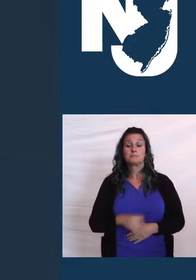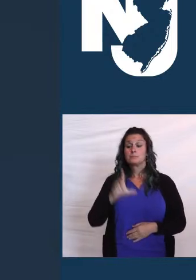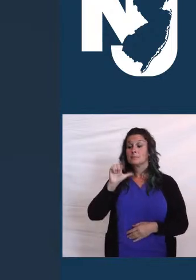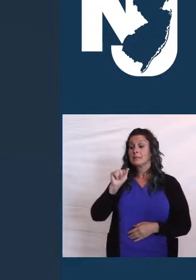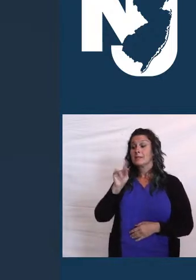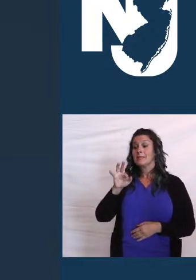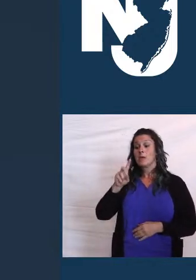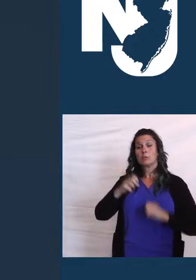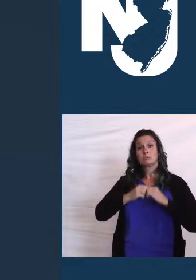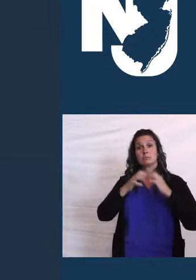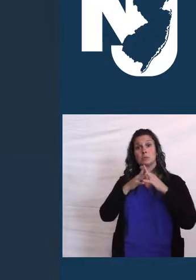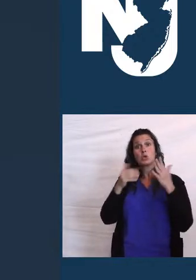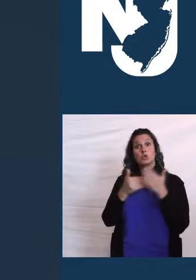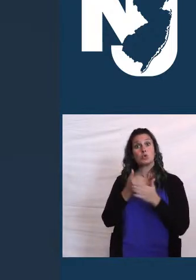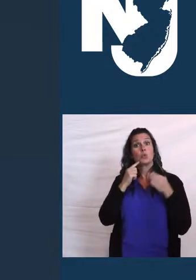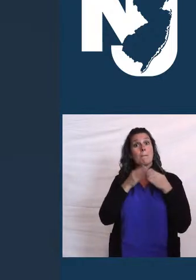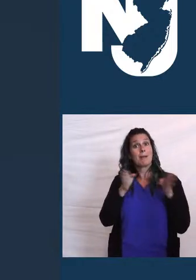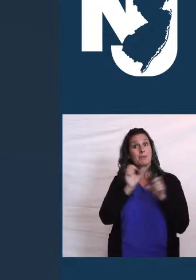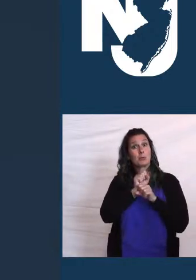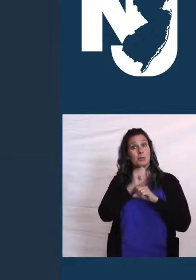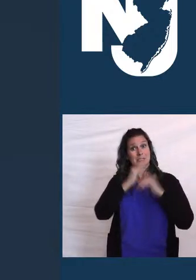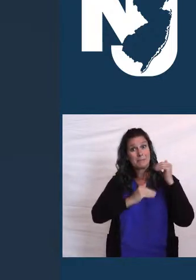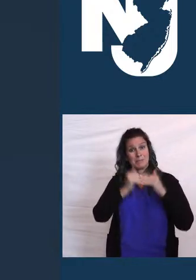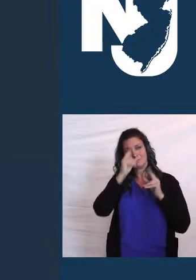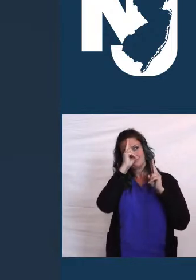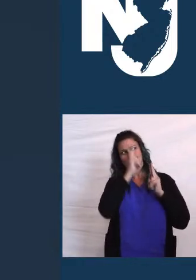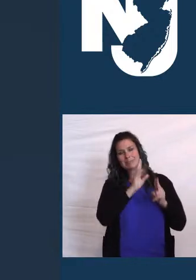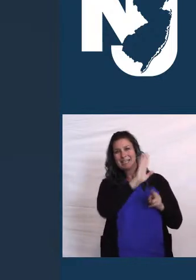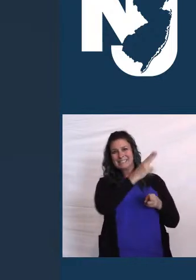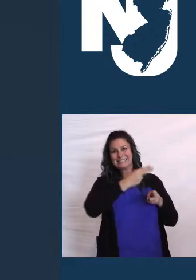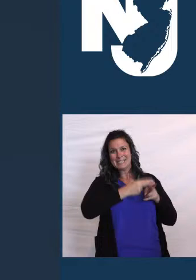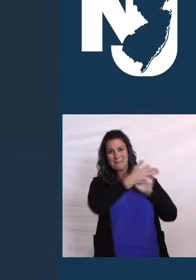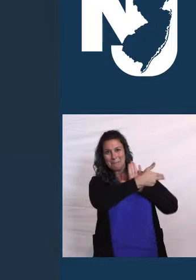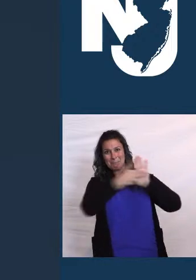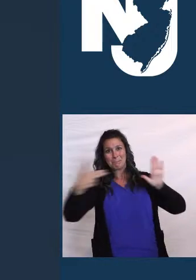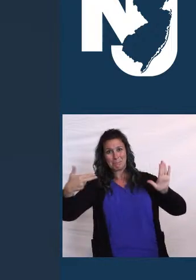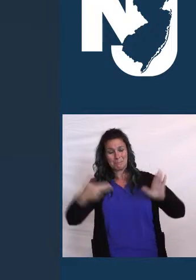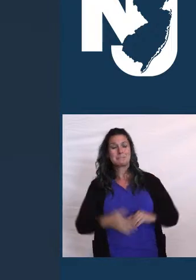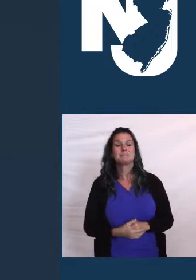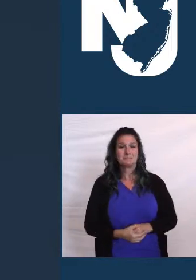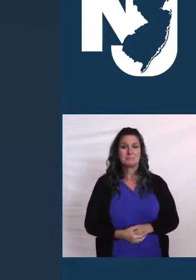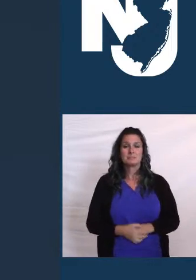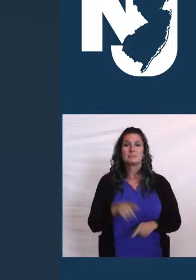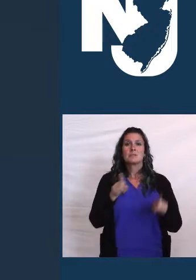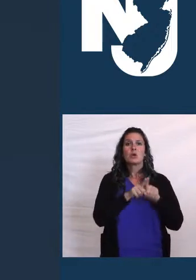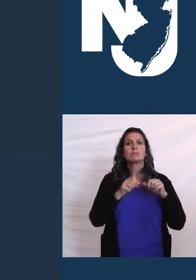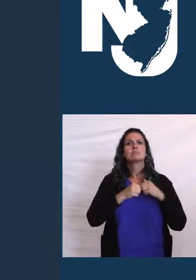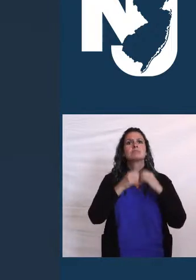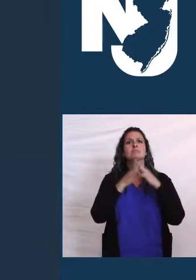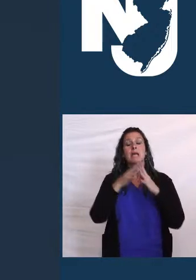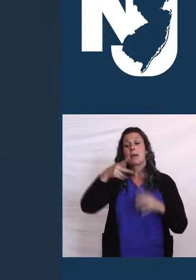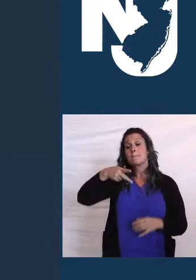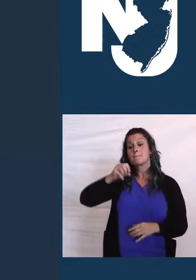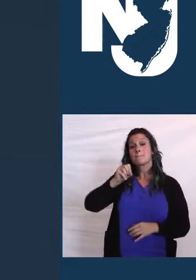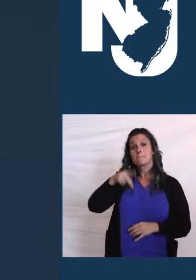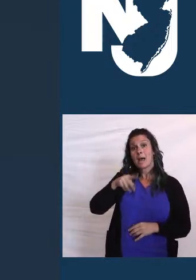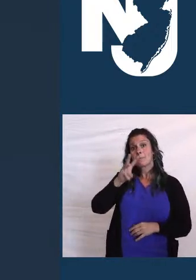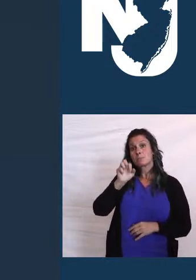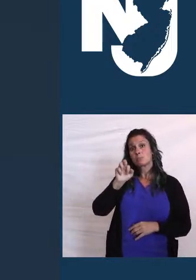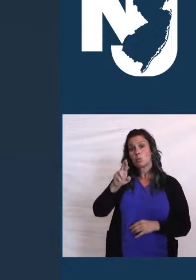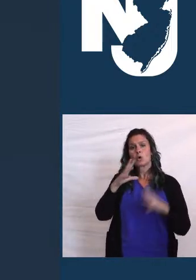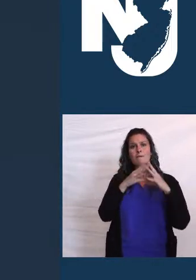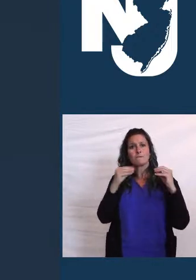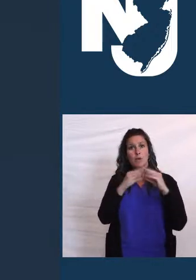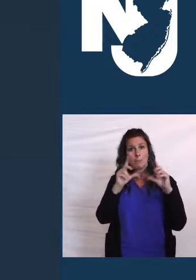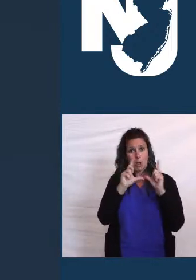public works building, it was named in John's honor. John was also a founder of Lakewood's Pop Warner Football League and a member